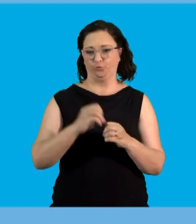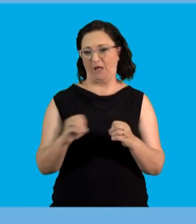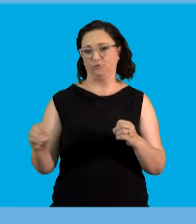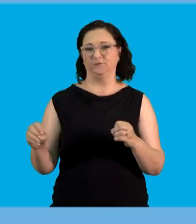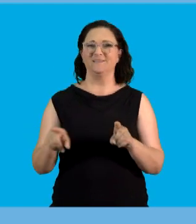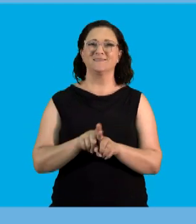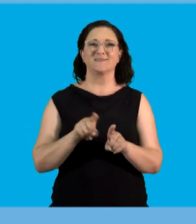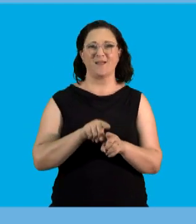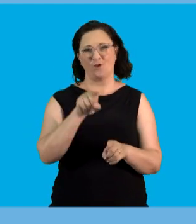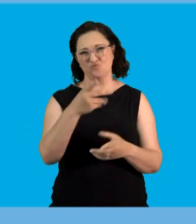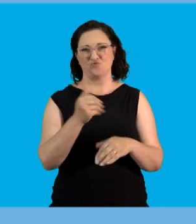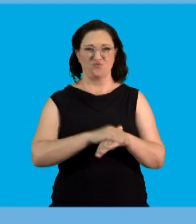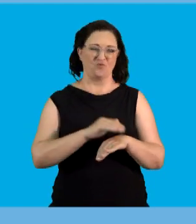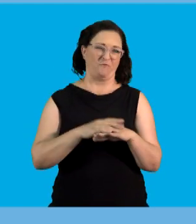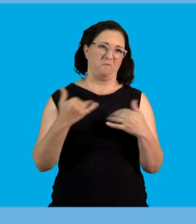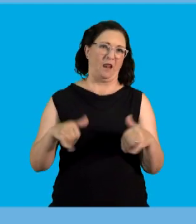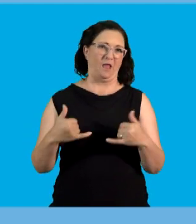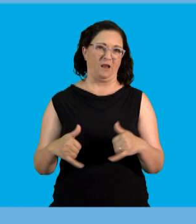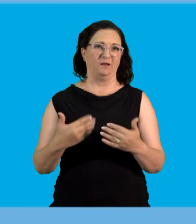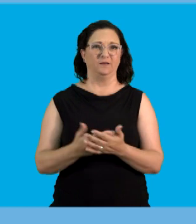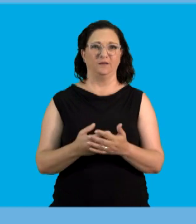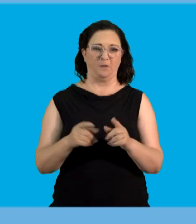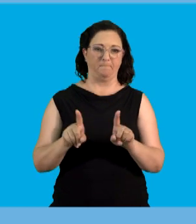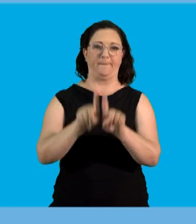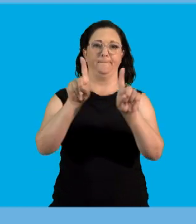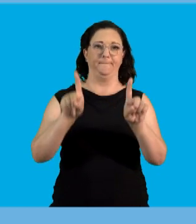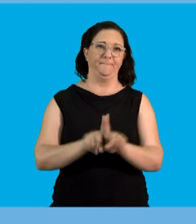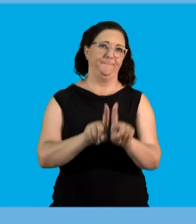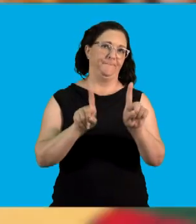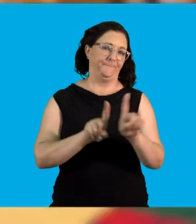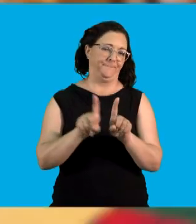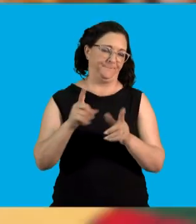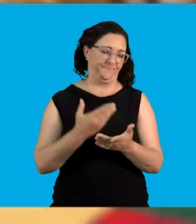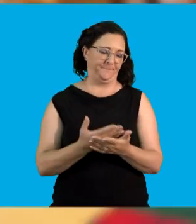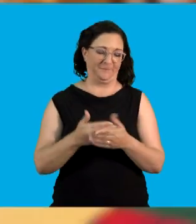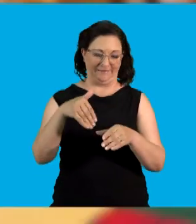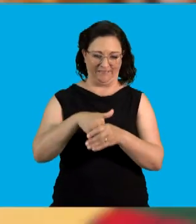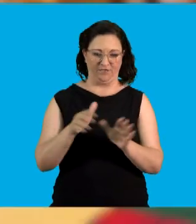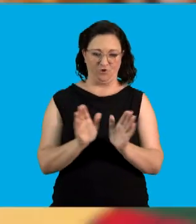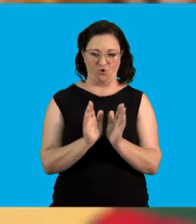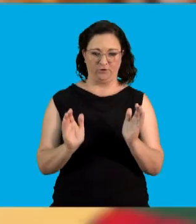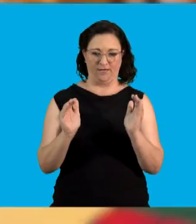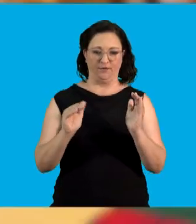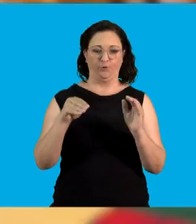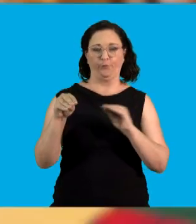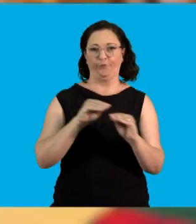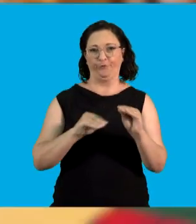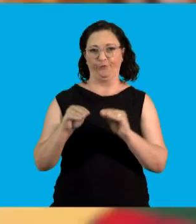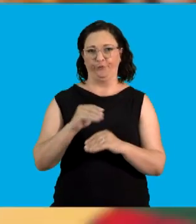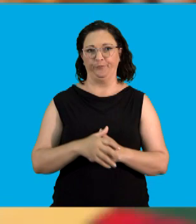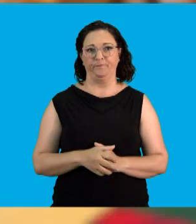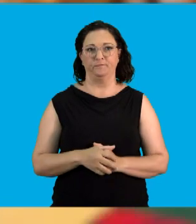other. That's now you and your friends as the gas particles. You're going to bump into each other and move around in that particular container that you are